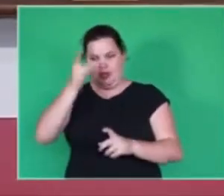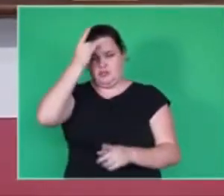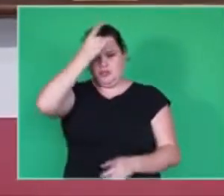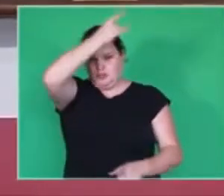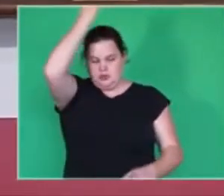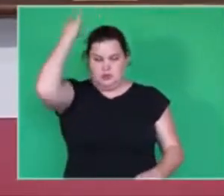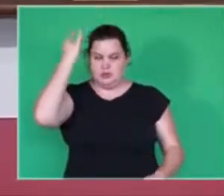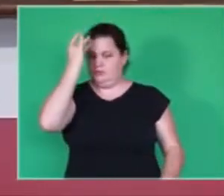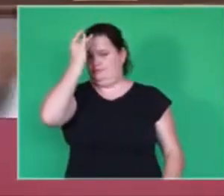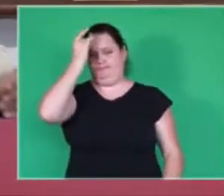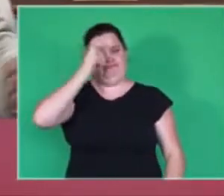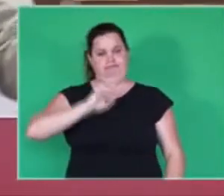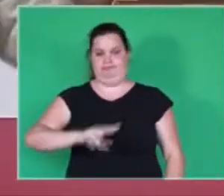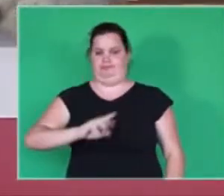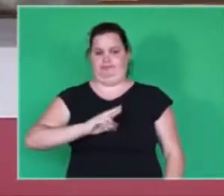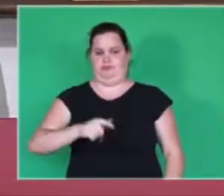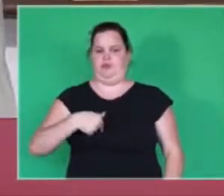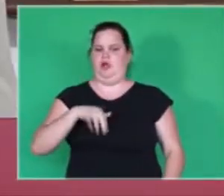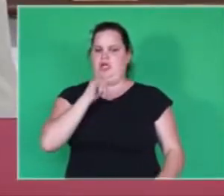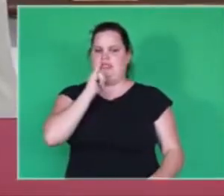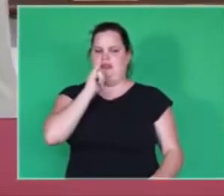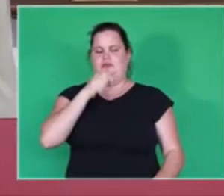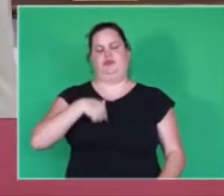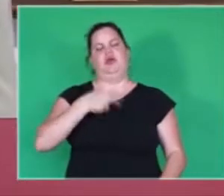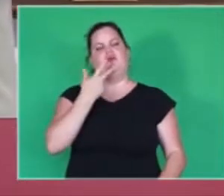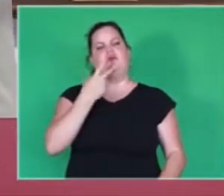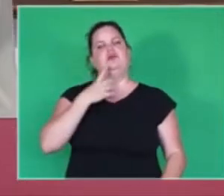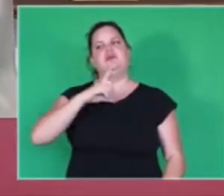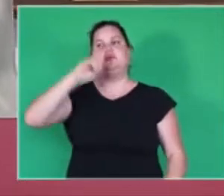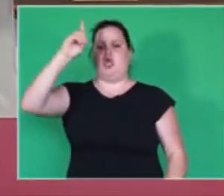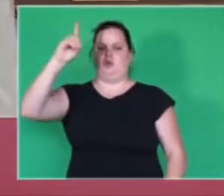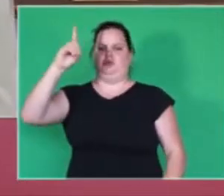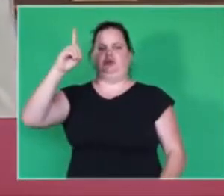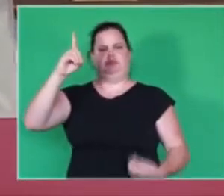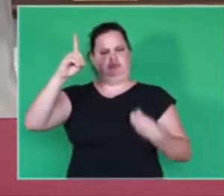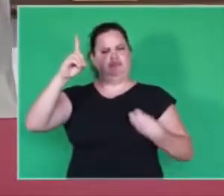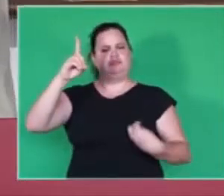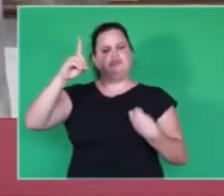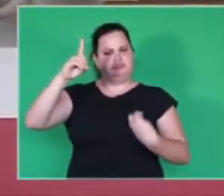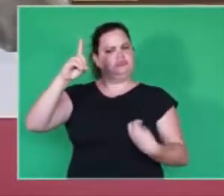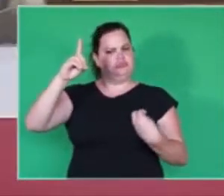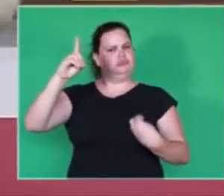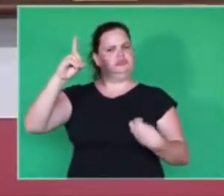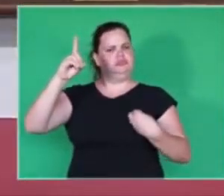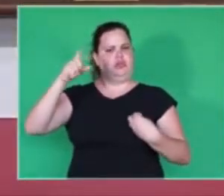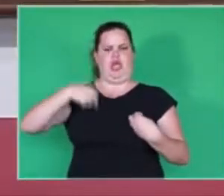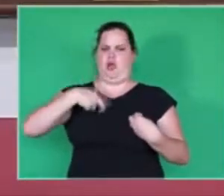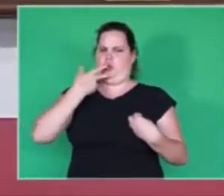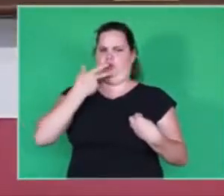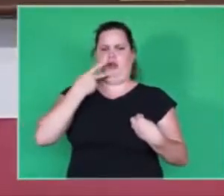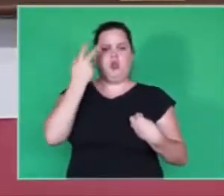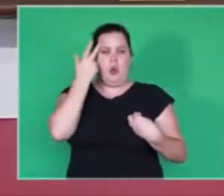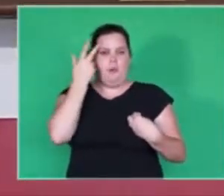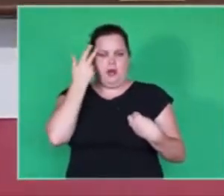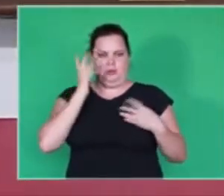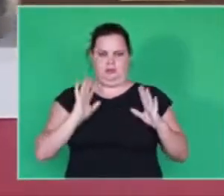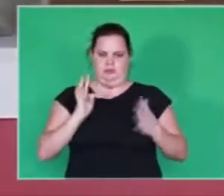Spirit. If I say God exists, I'm speaking of a natural